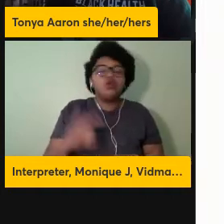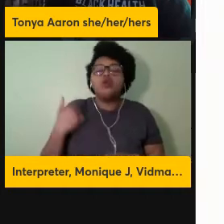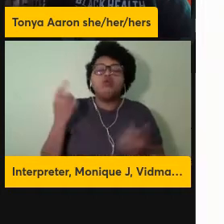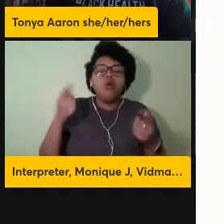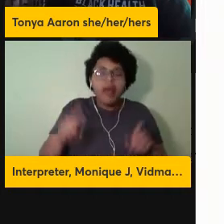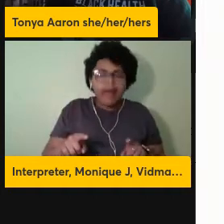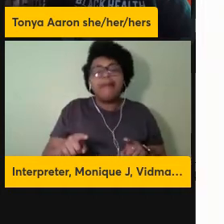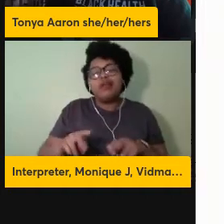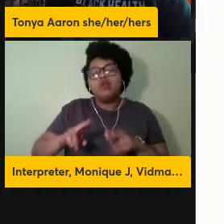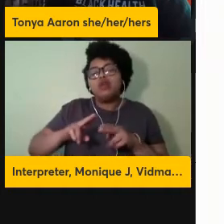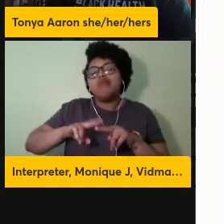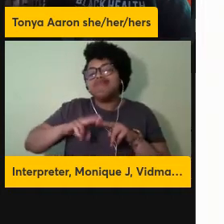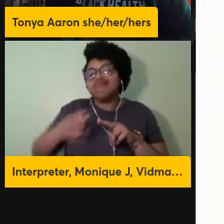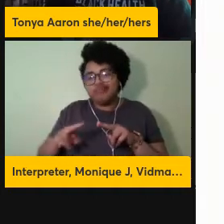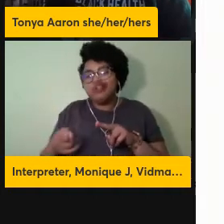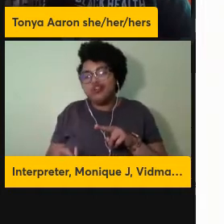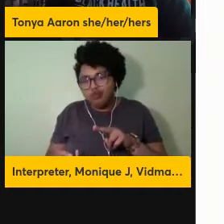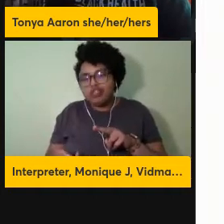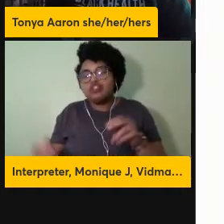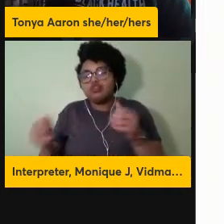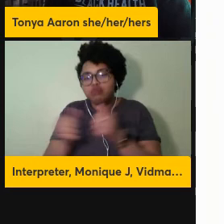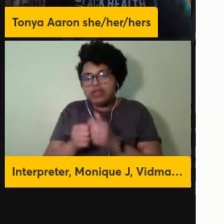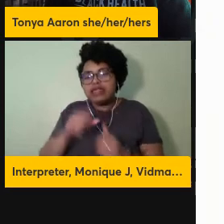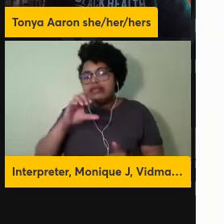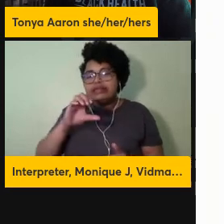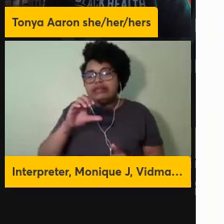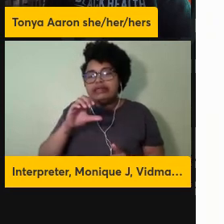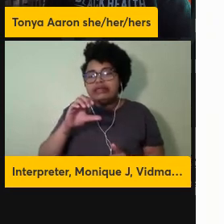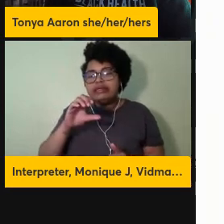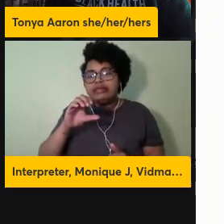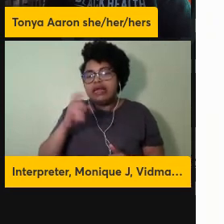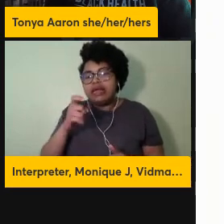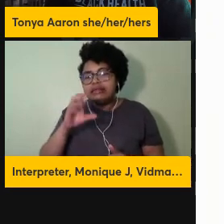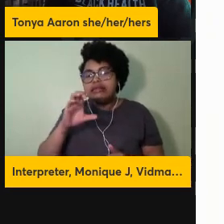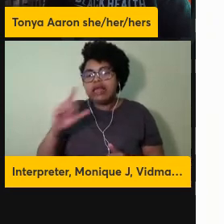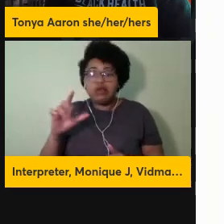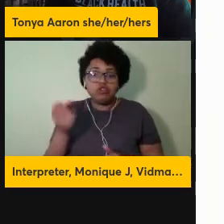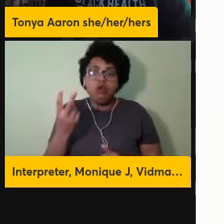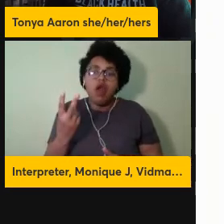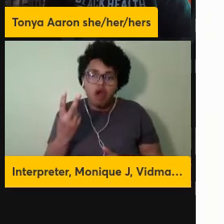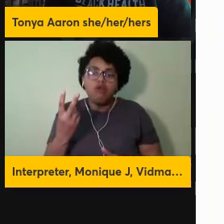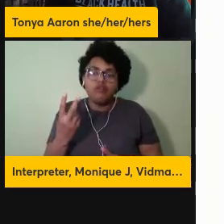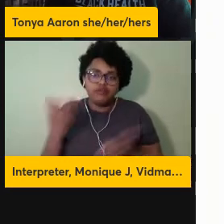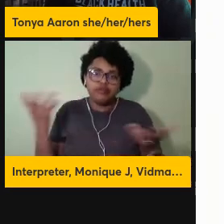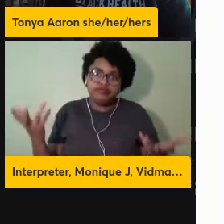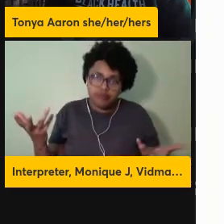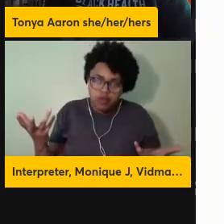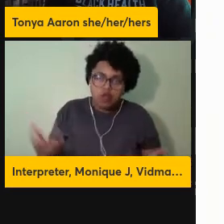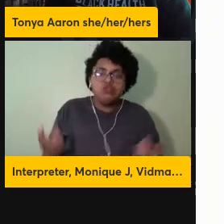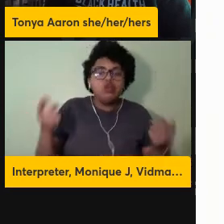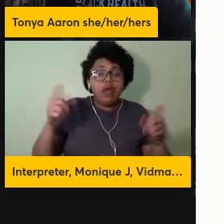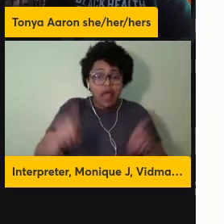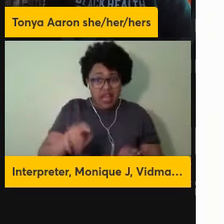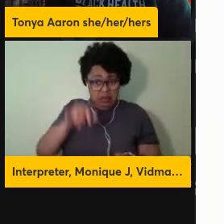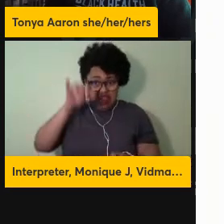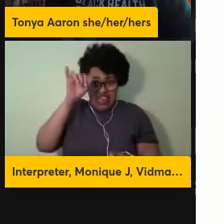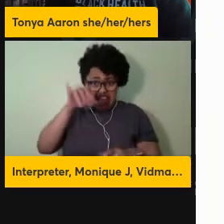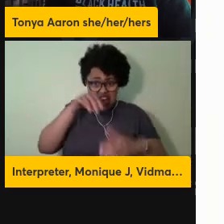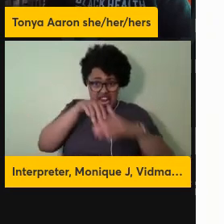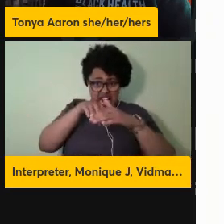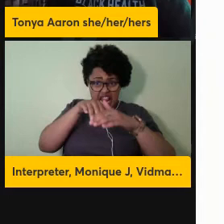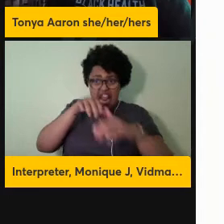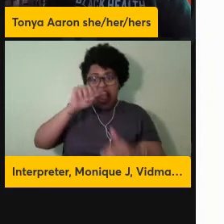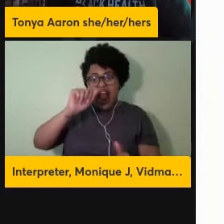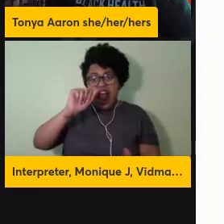CXCL12 secretion. So that led us to conclude that this axis is being disrupted